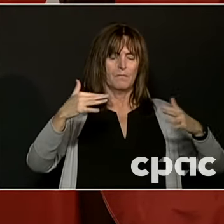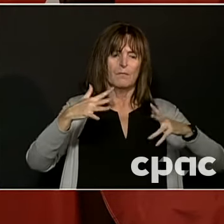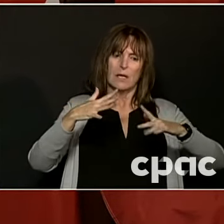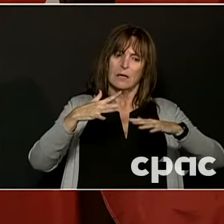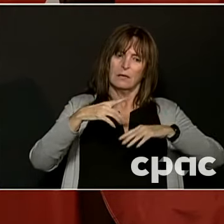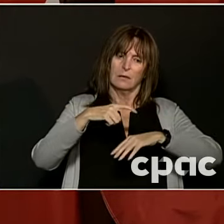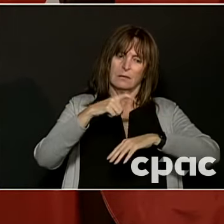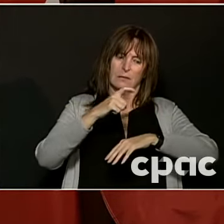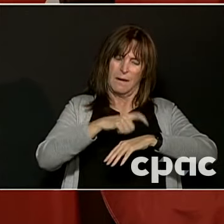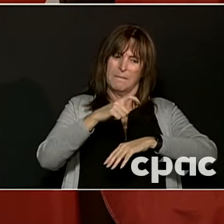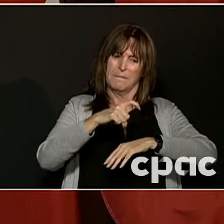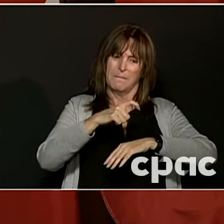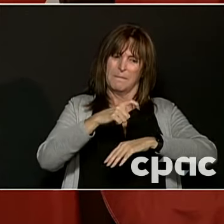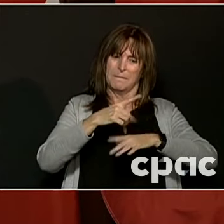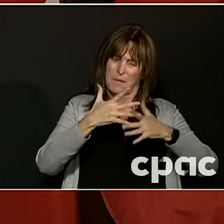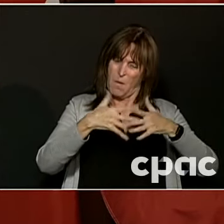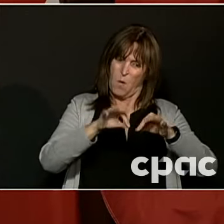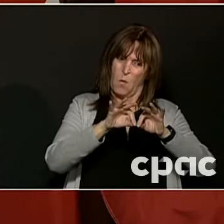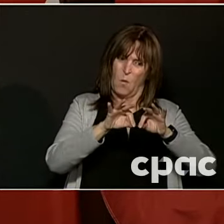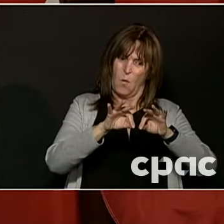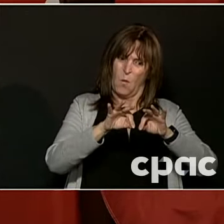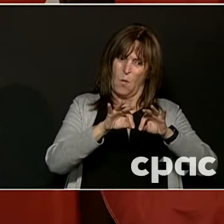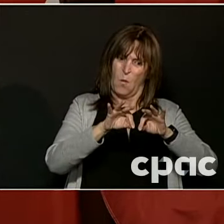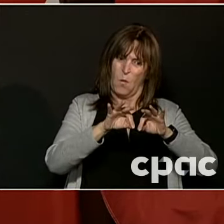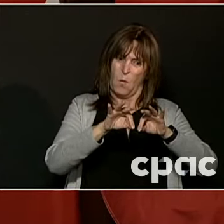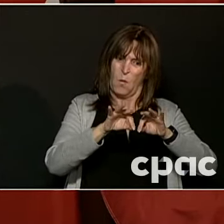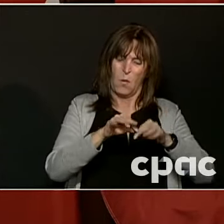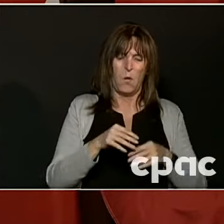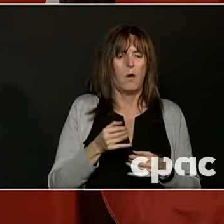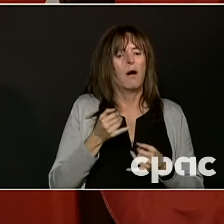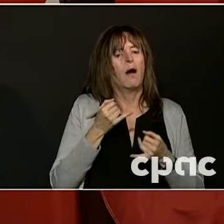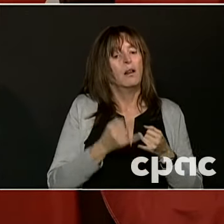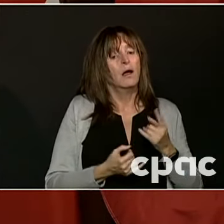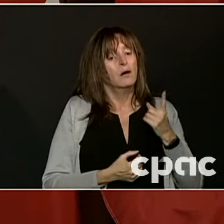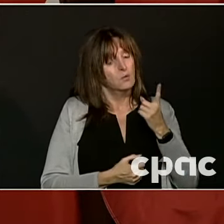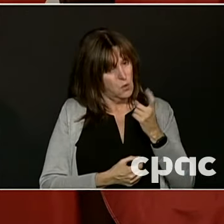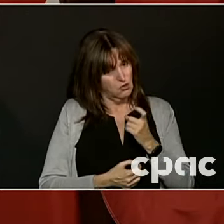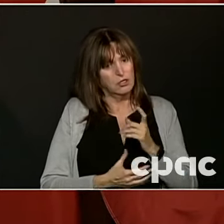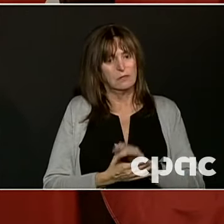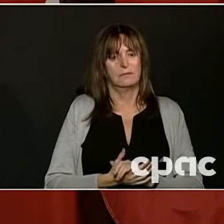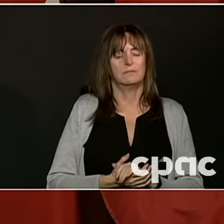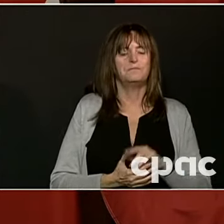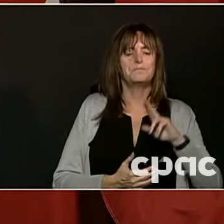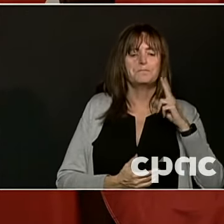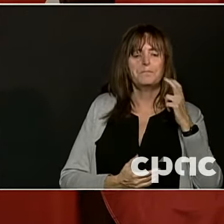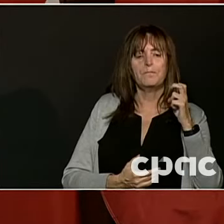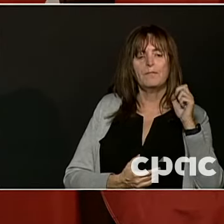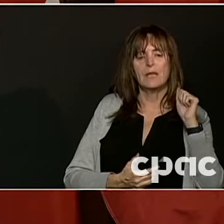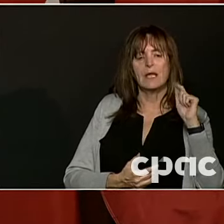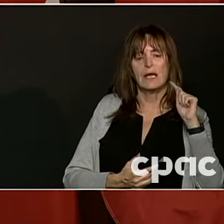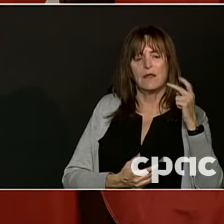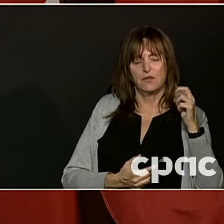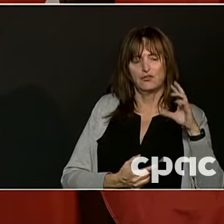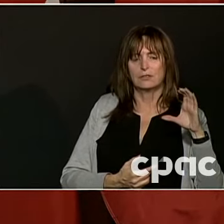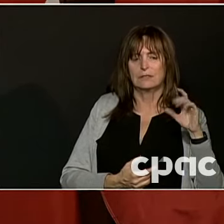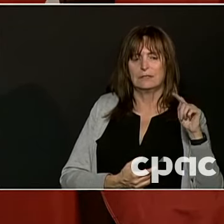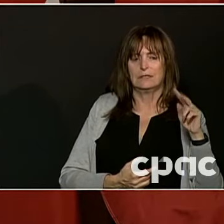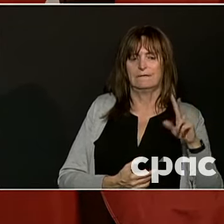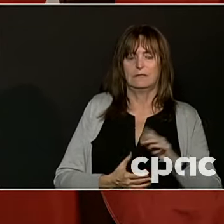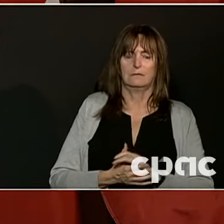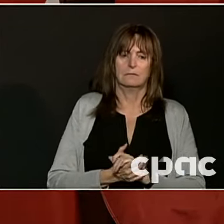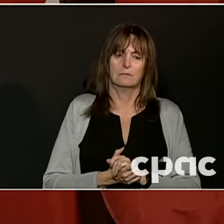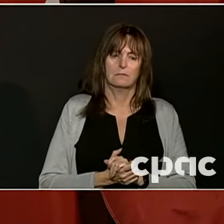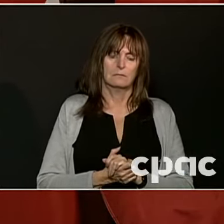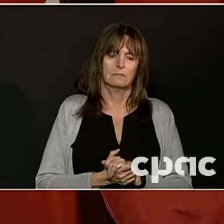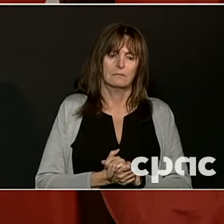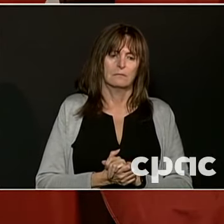question. Your final question comes from Heather Wright with CTV. Please go ahead. Hi, I just wanted to get a sense